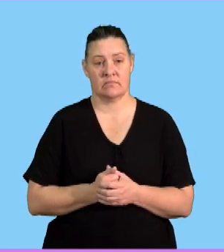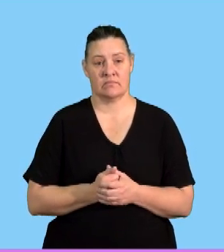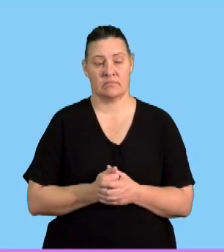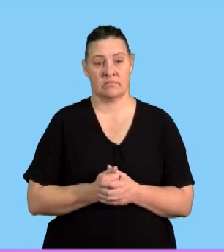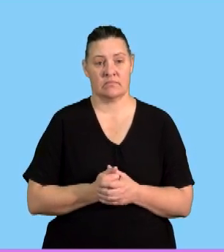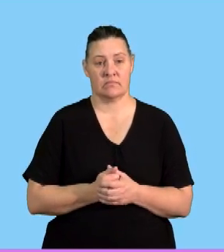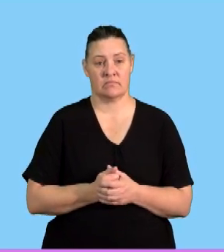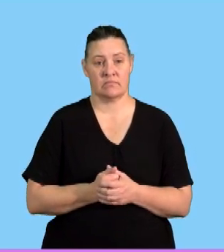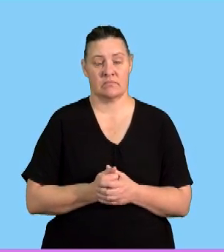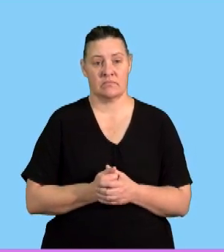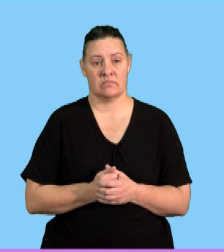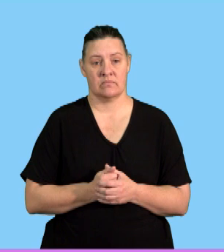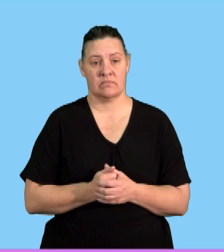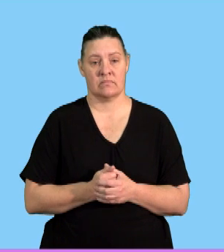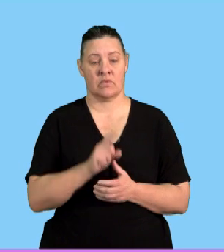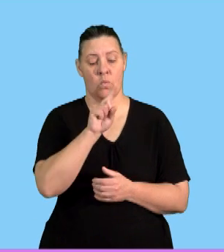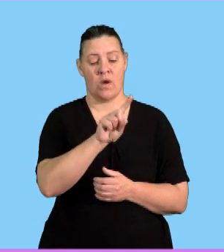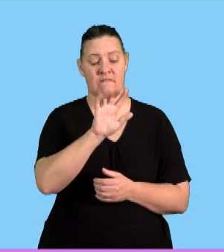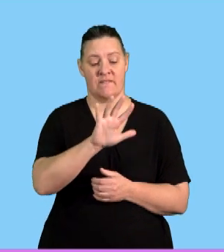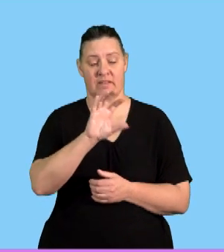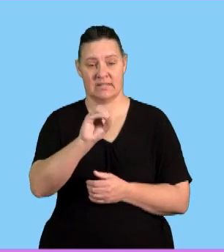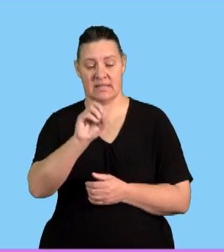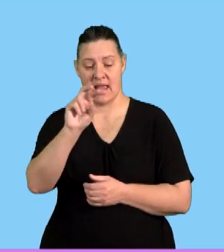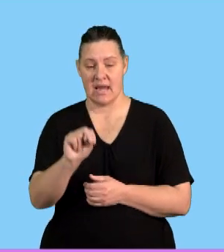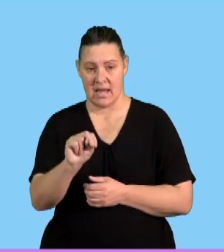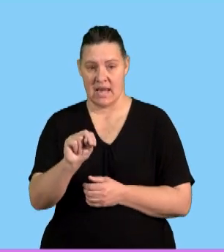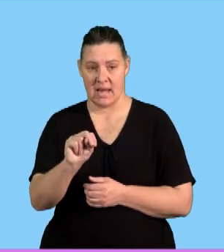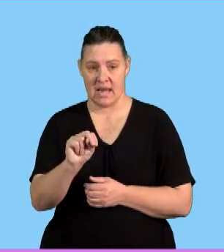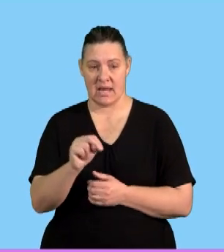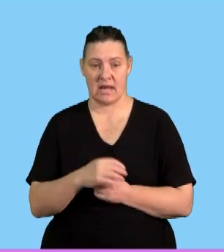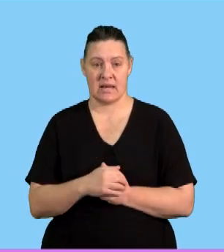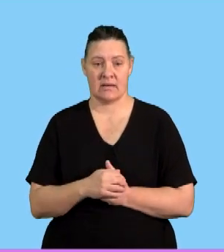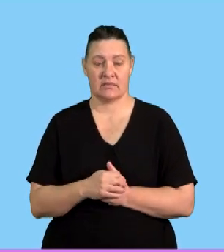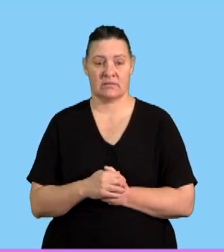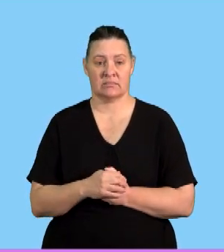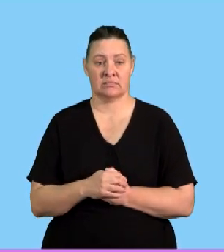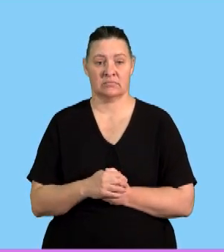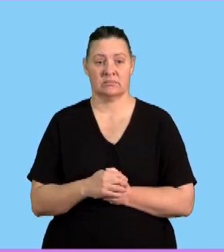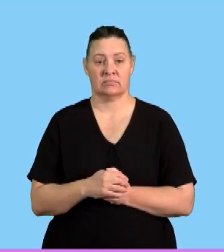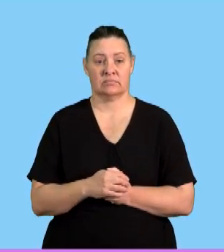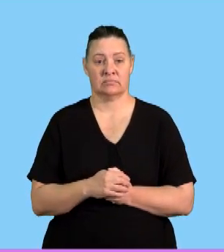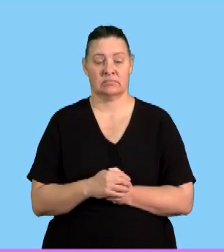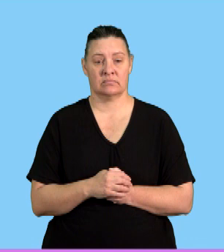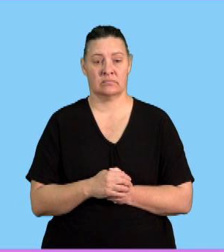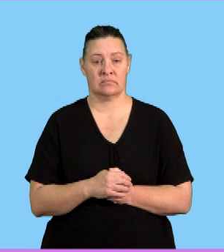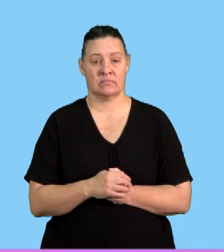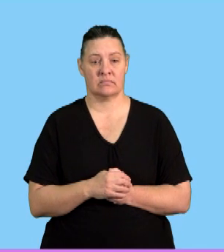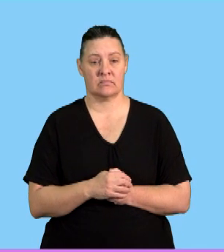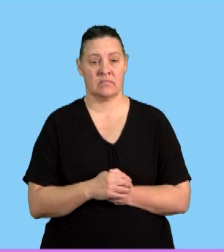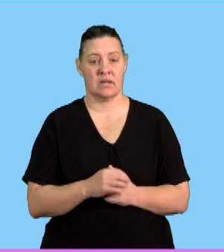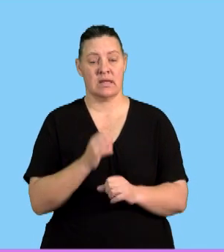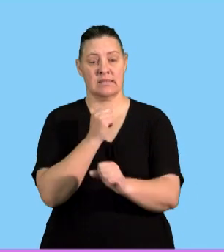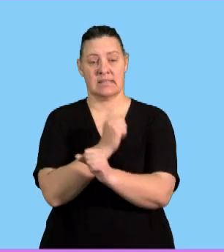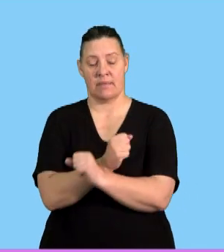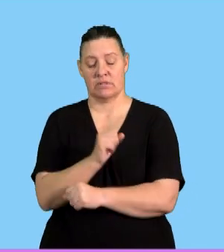is going to be 150 N. So that is 150